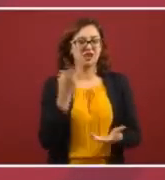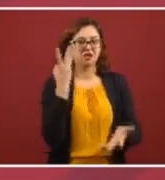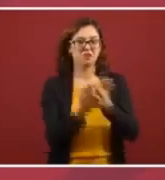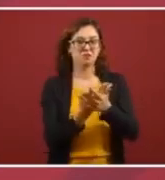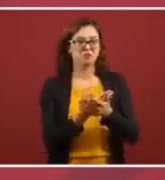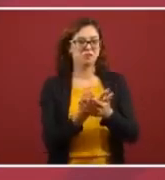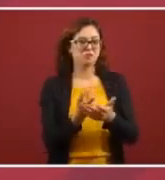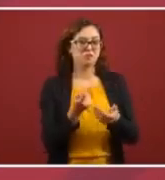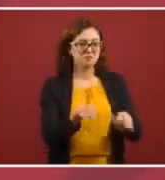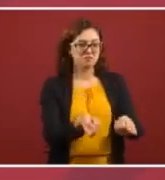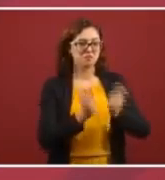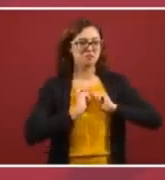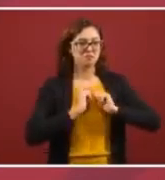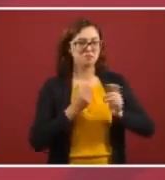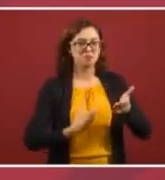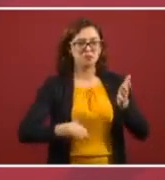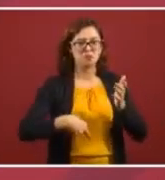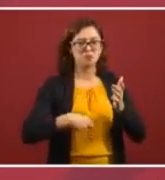like you're in charge of